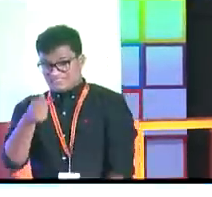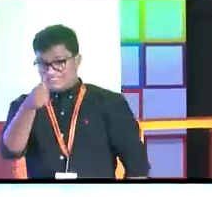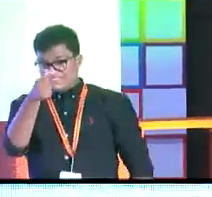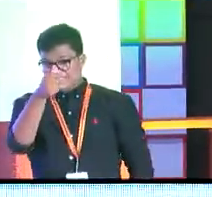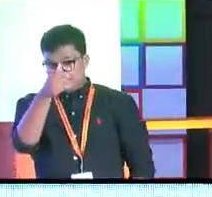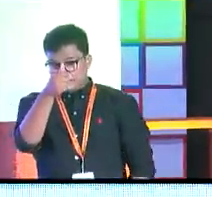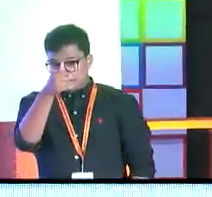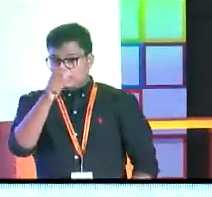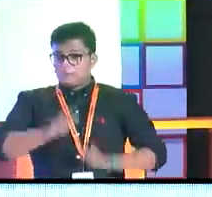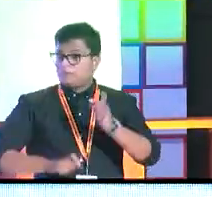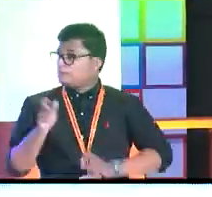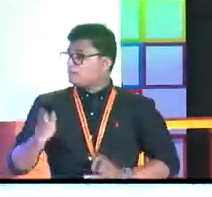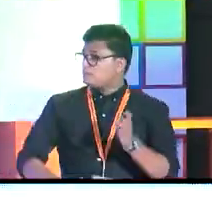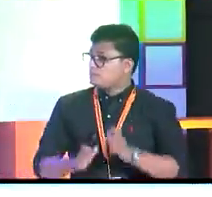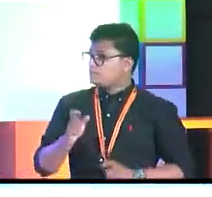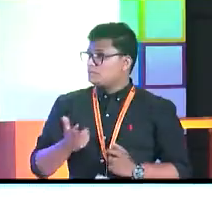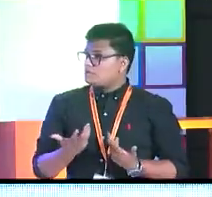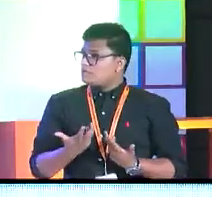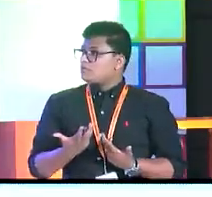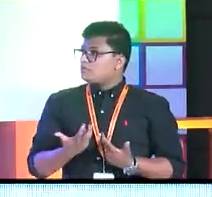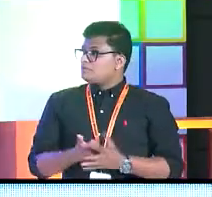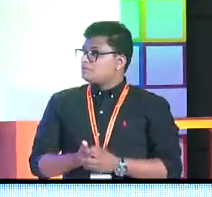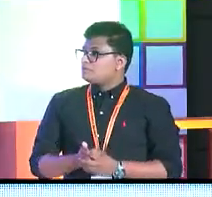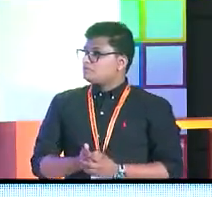gaye hain usme. Fellowship is not about money.